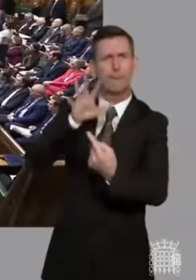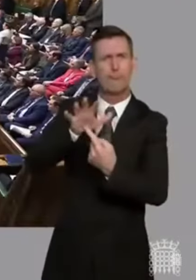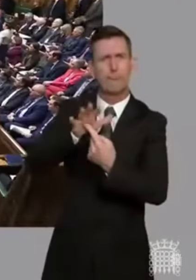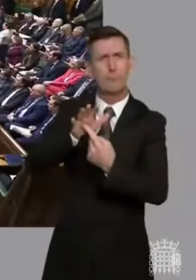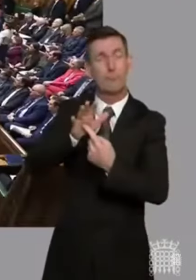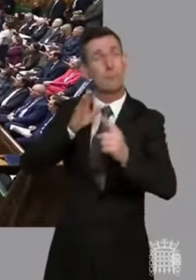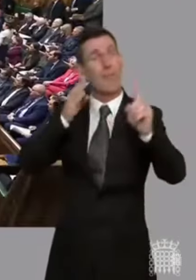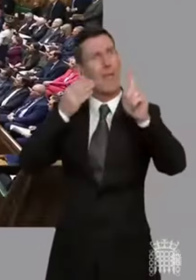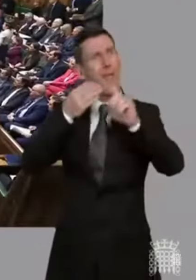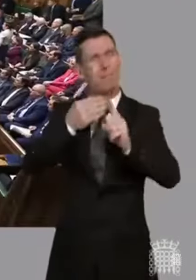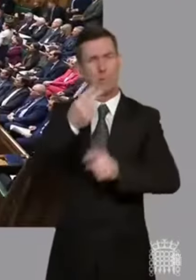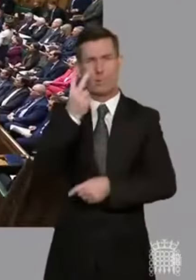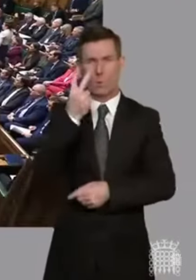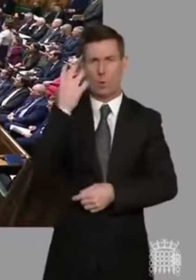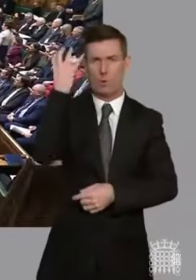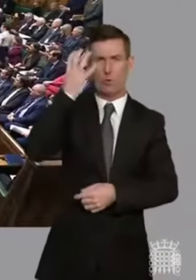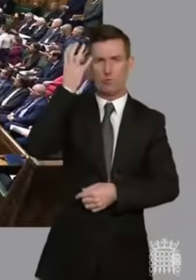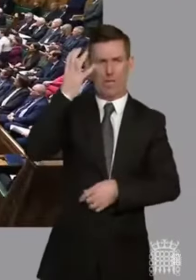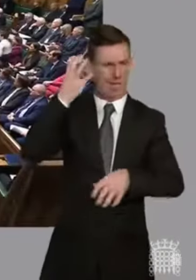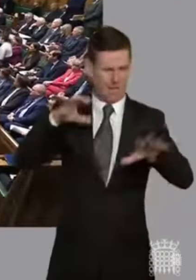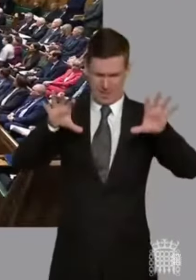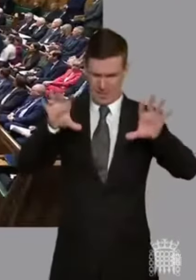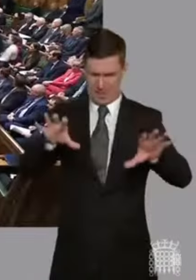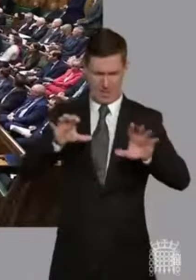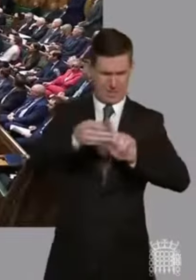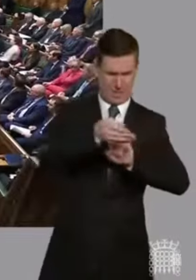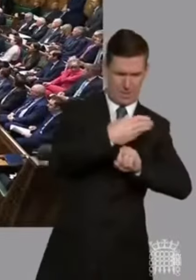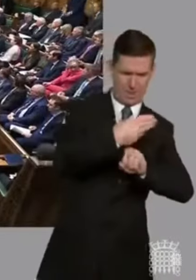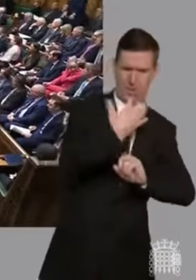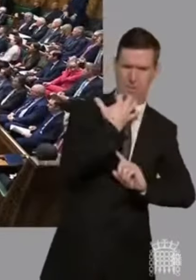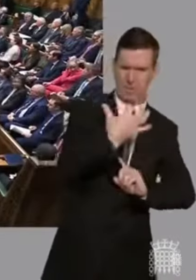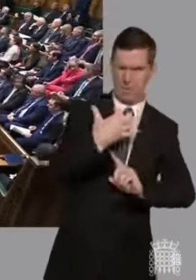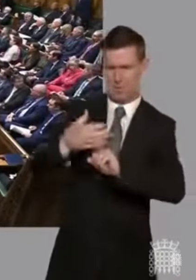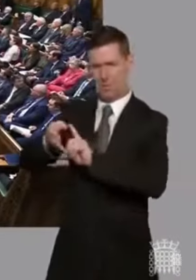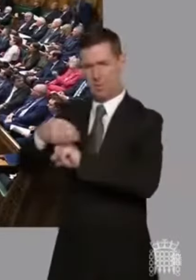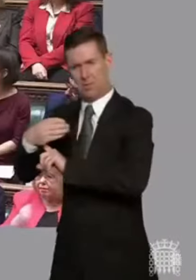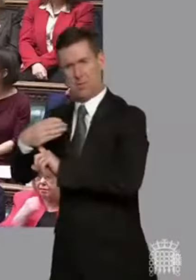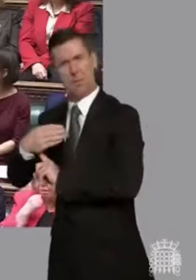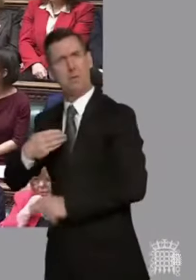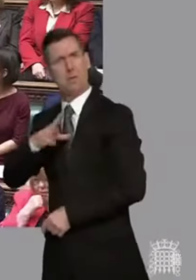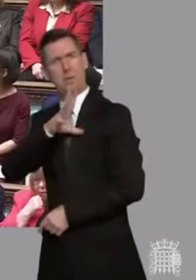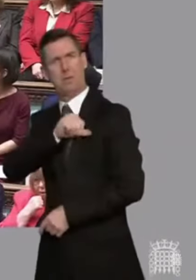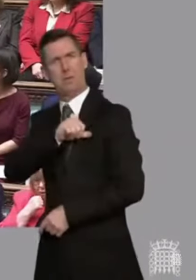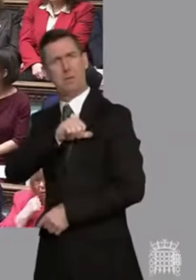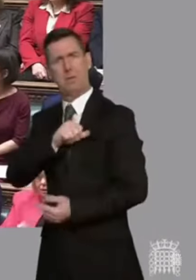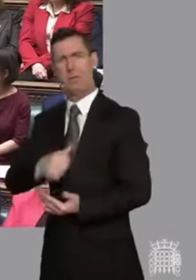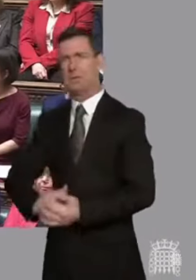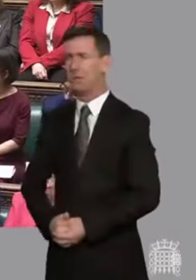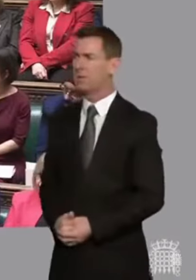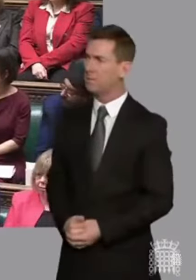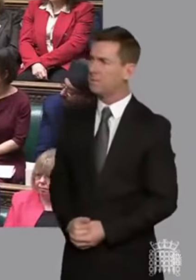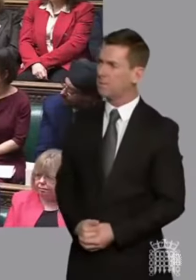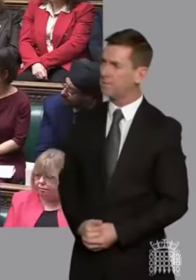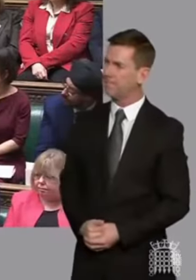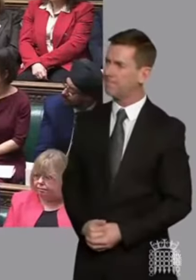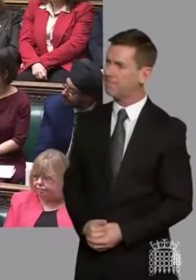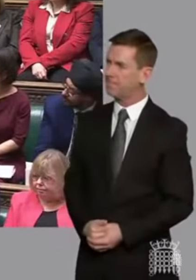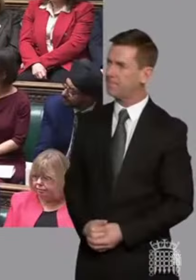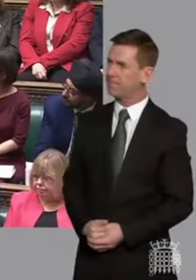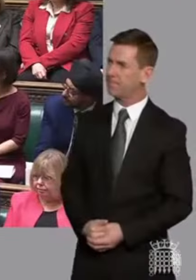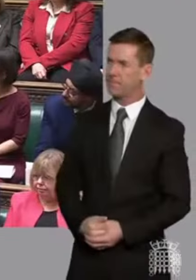Ferguson. Thank you, Mr. Speaker. The announcement of a third runway at Heathrow is obviously a massive boost to growth